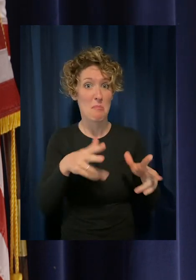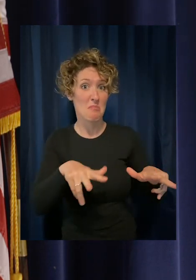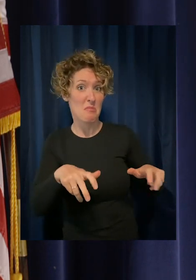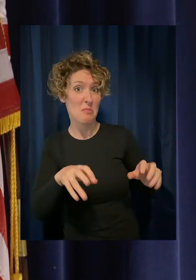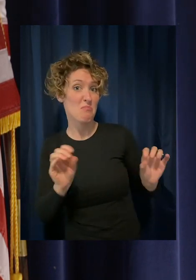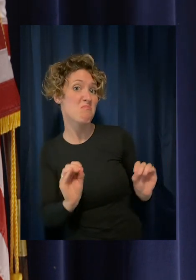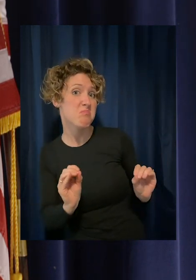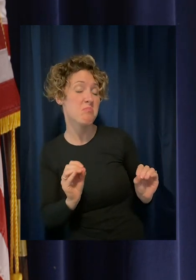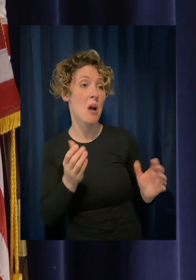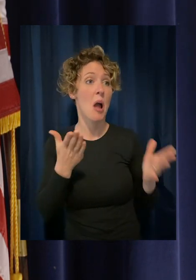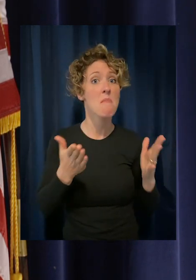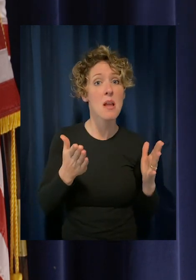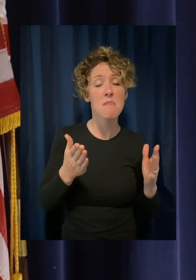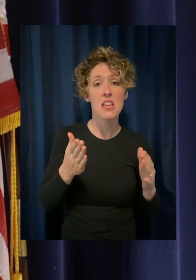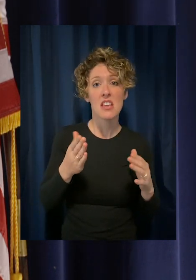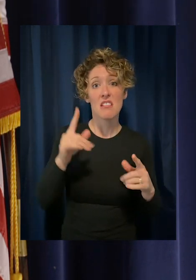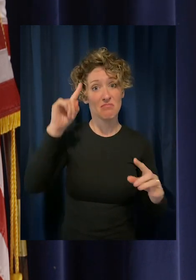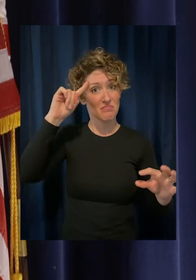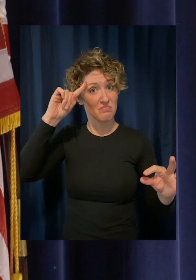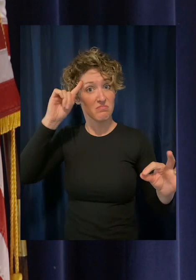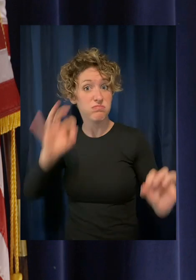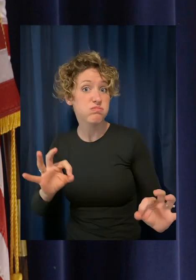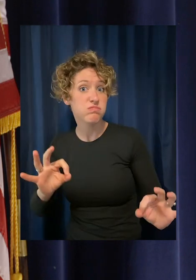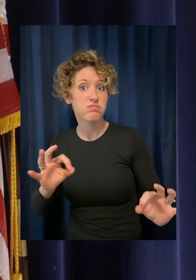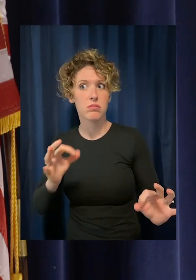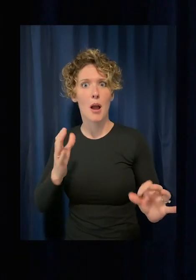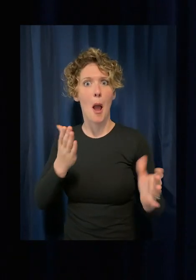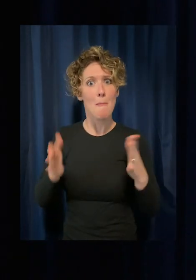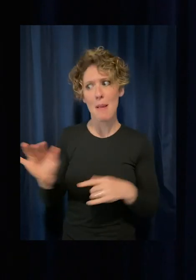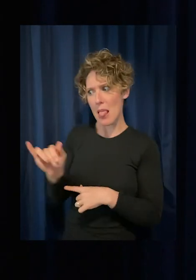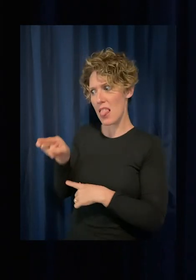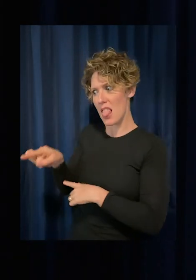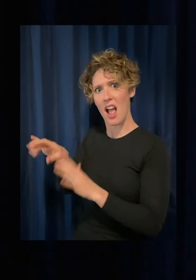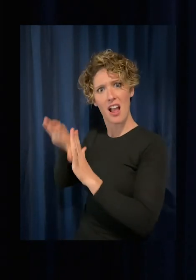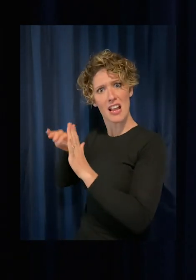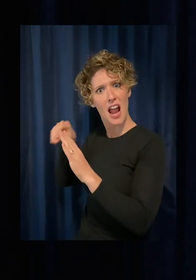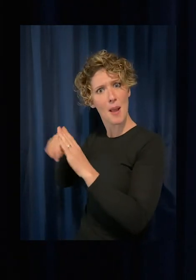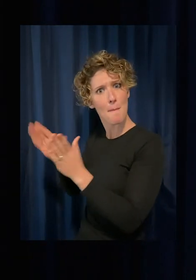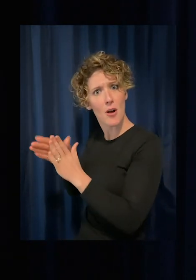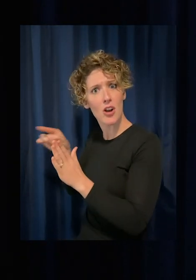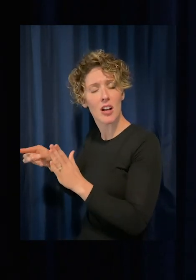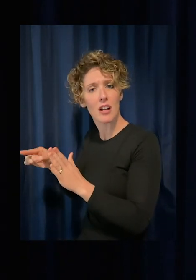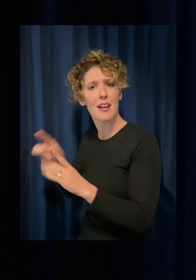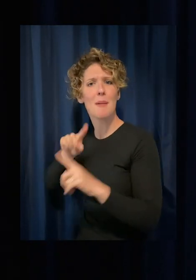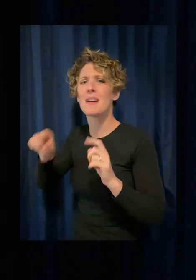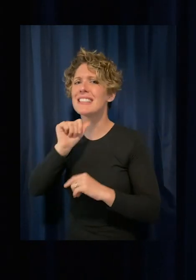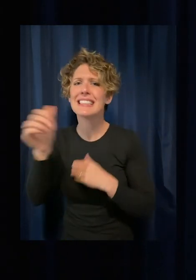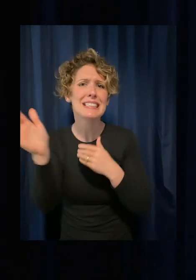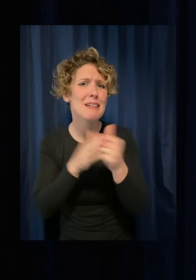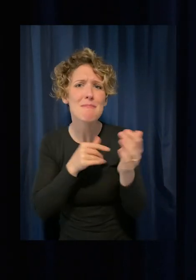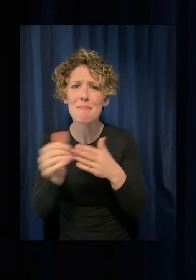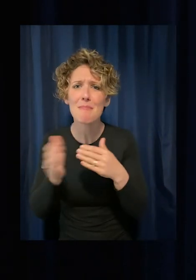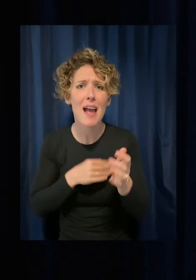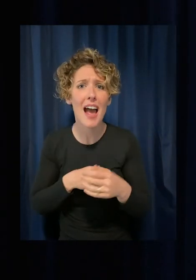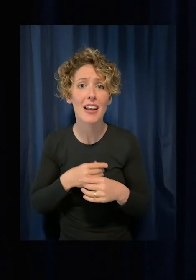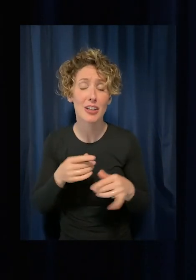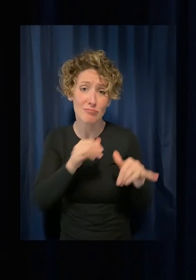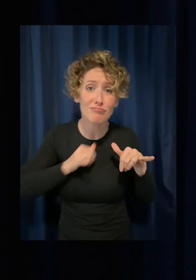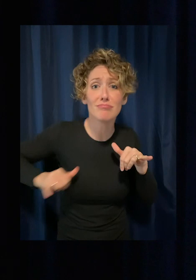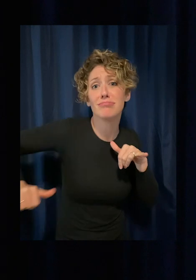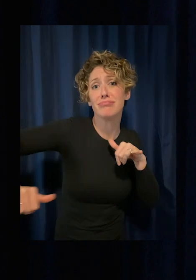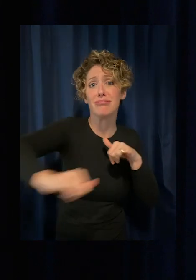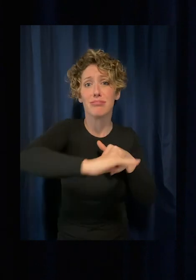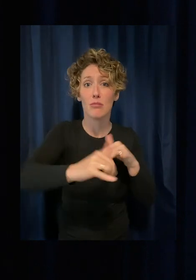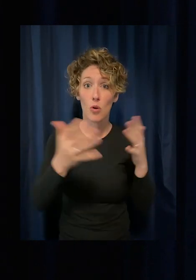Tralfamadorians, at the very least, we have one thing in common. We are ever-changing beings, and every stage of